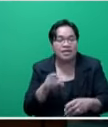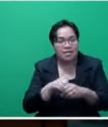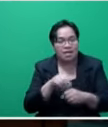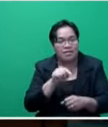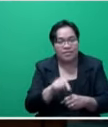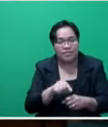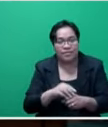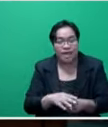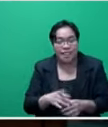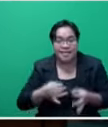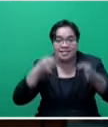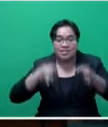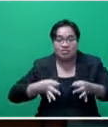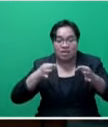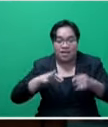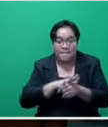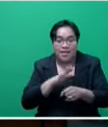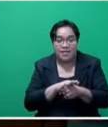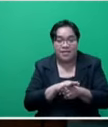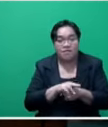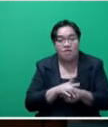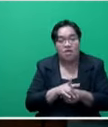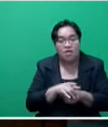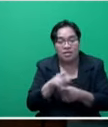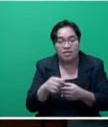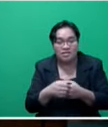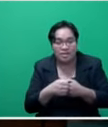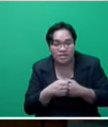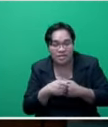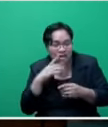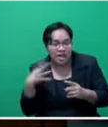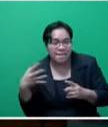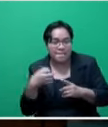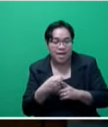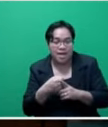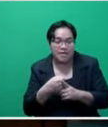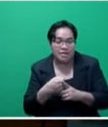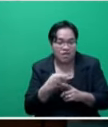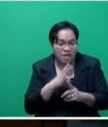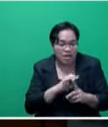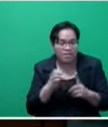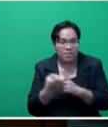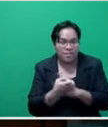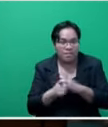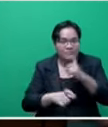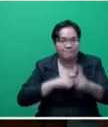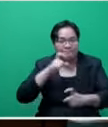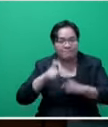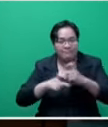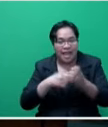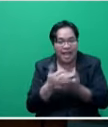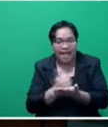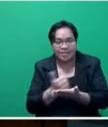we also participate in the decision-making process for initiatives that impact on the environment of the climate